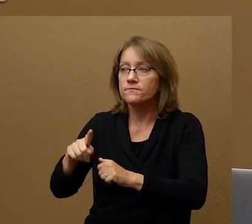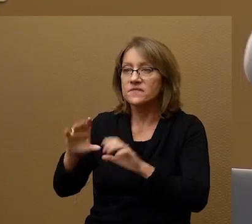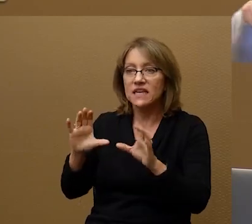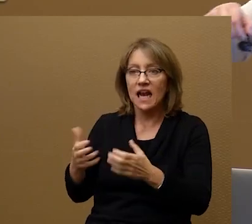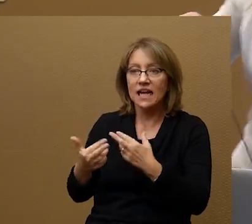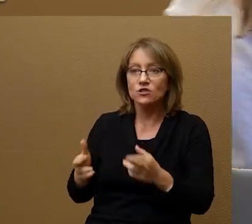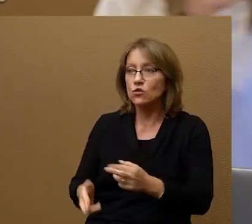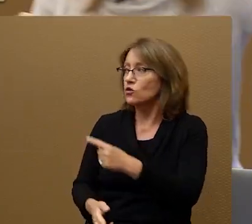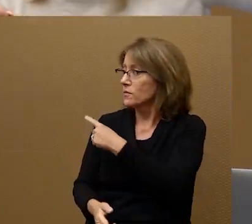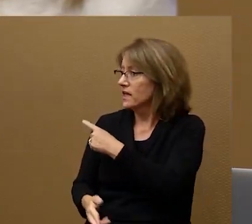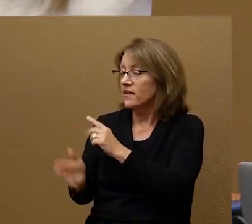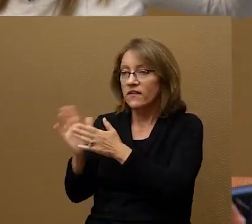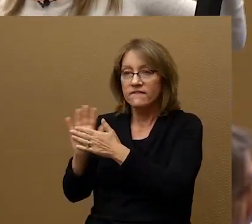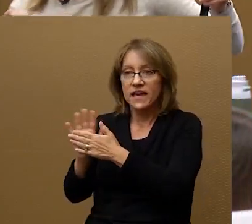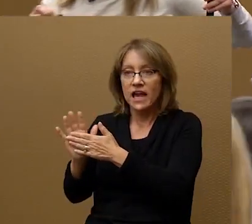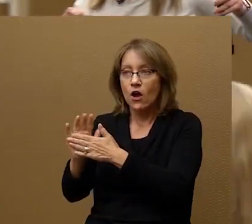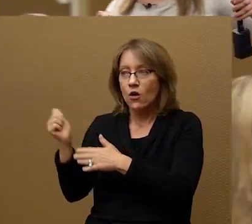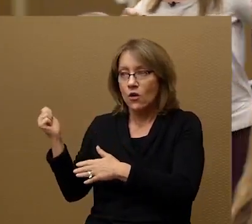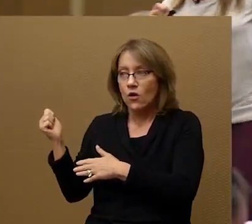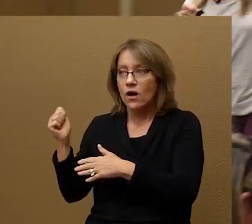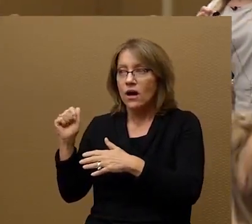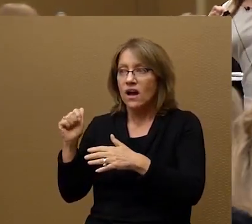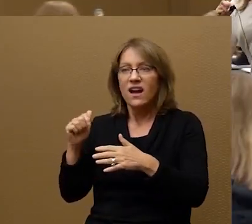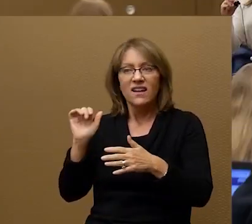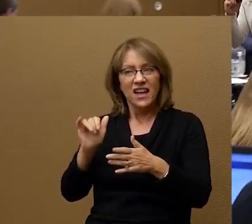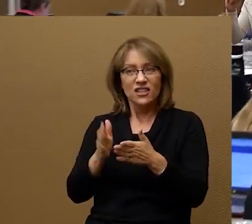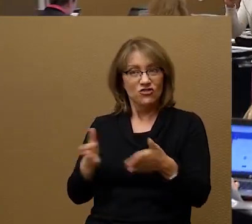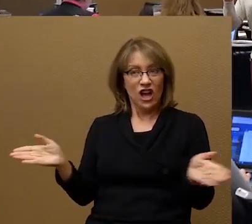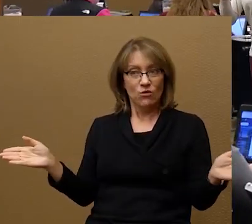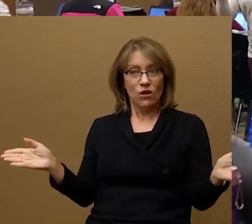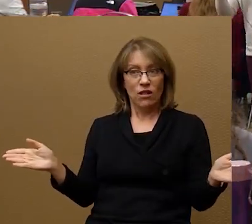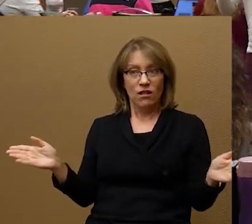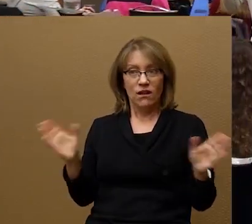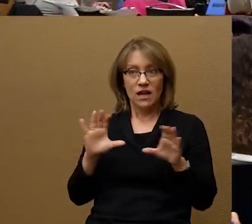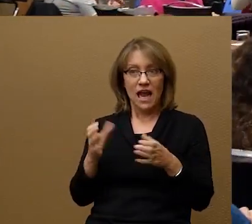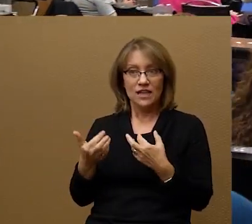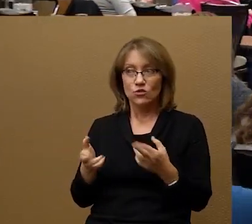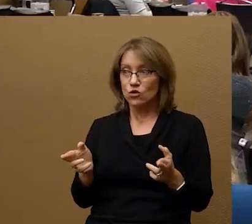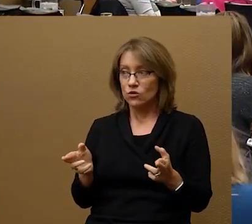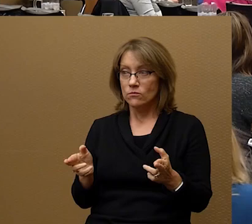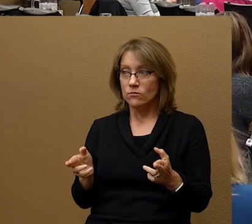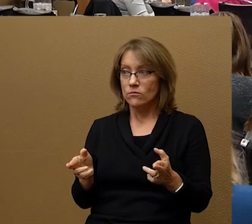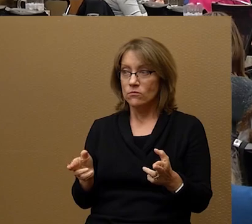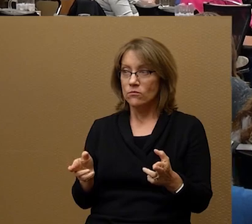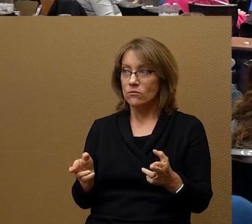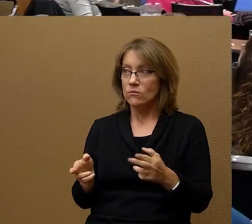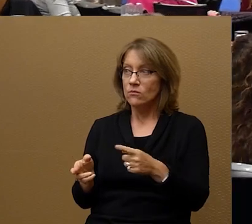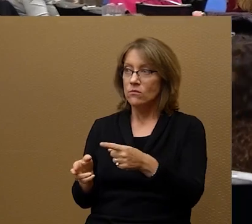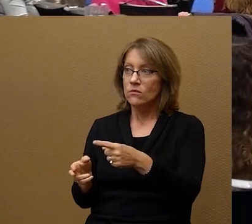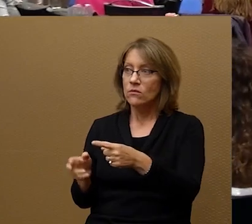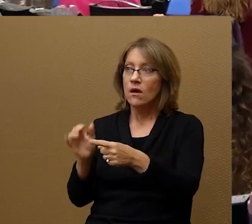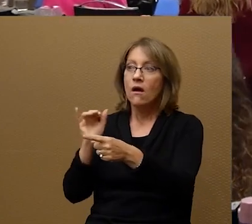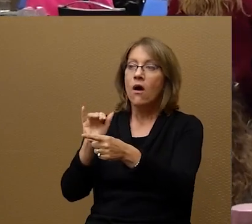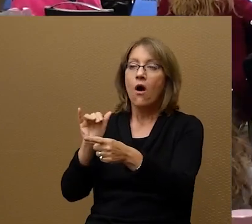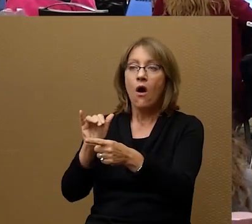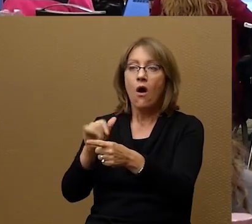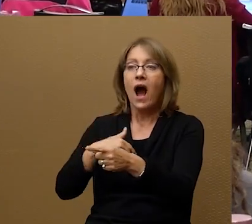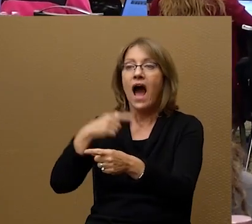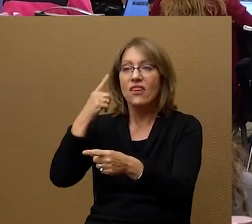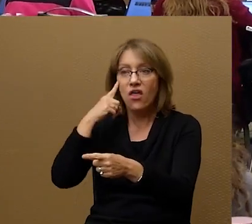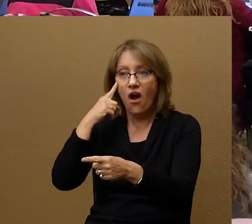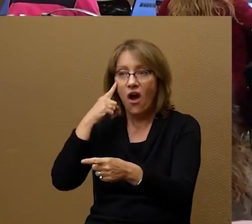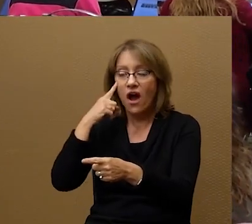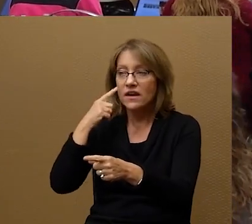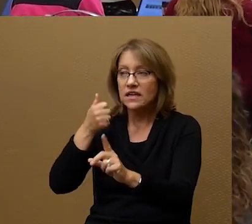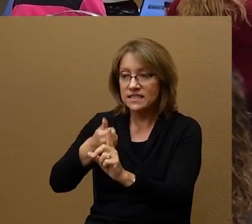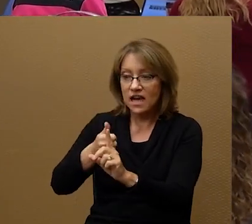video, is that a general classroom? Oh, okay. I thought it was like a self-contained, but